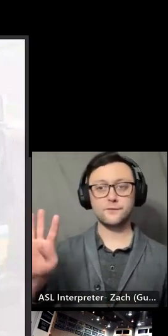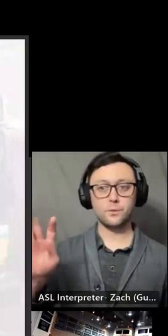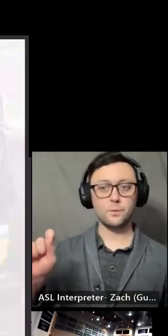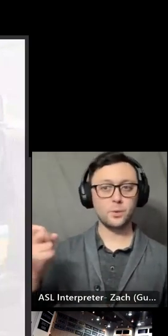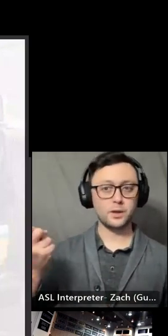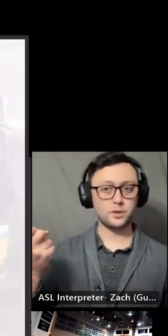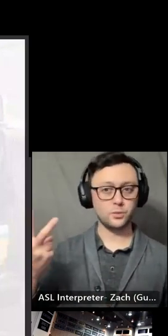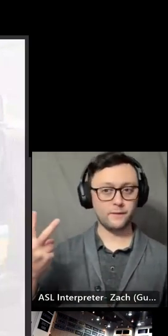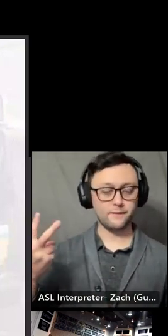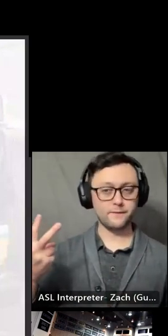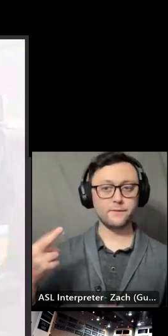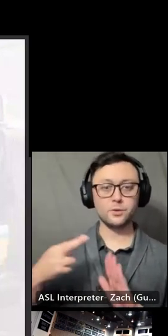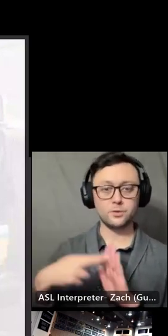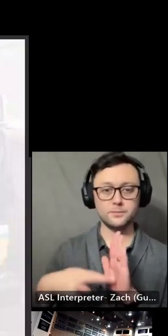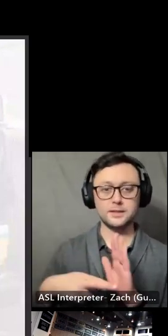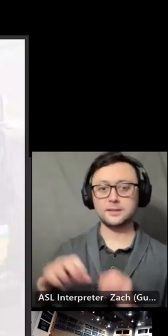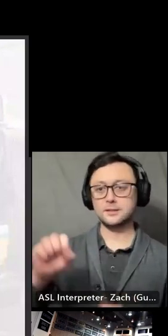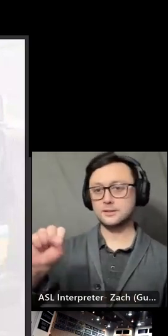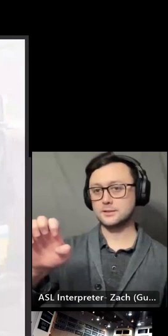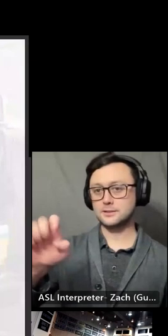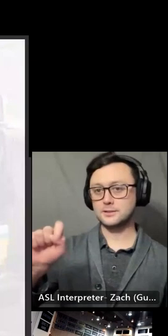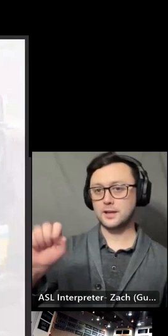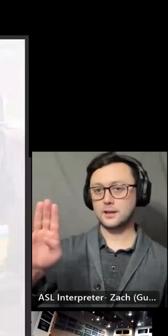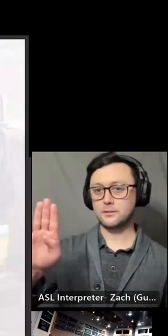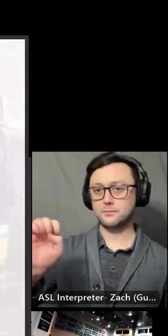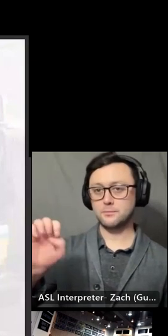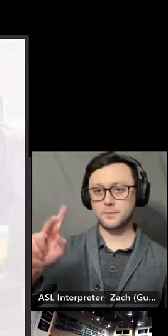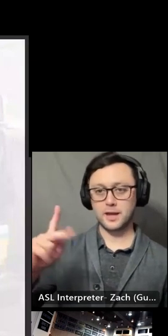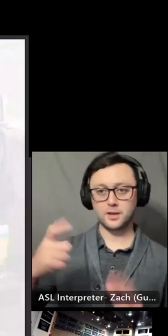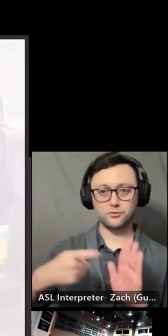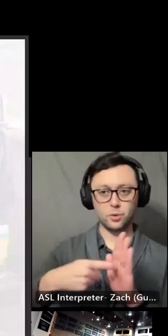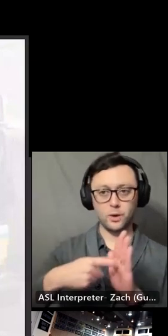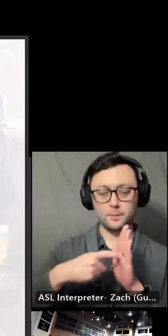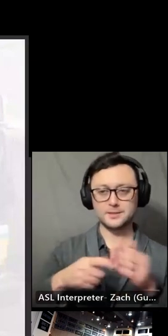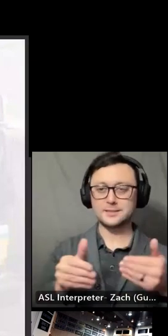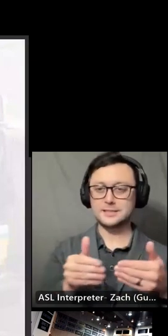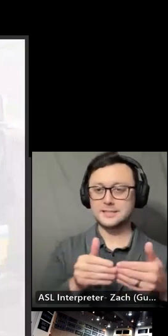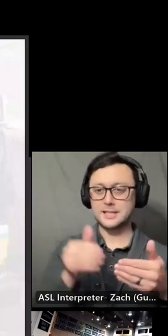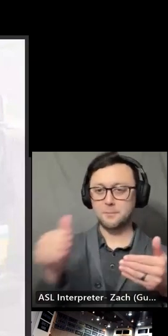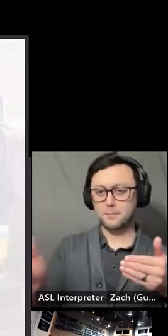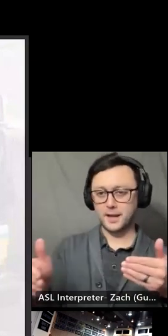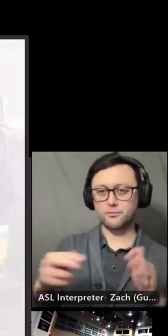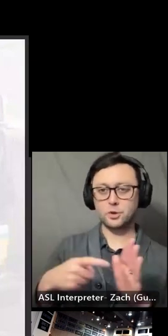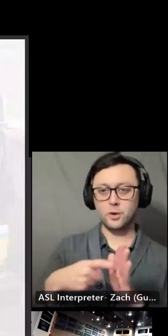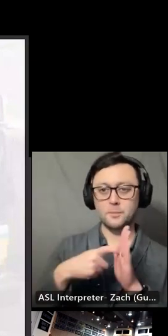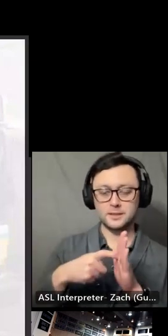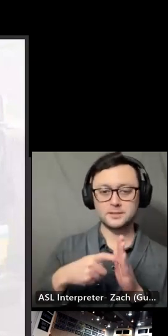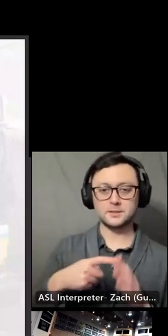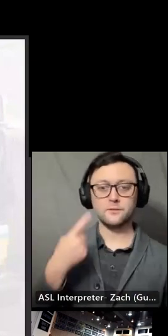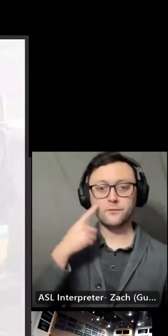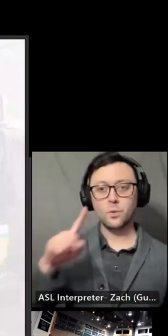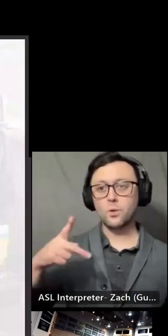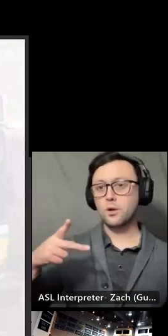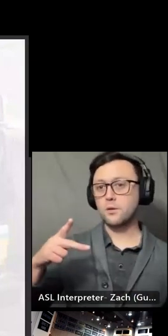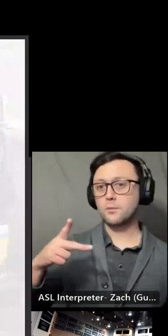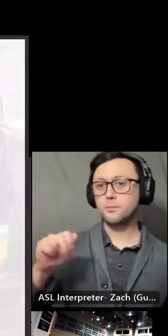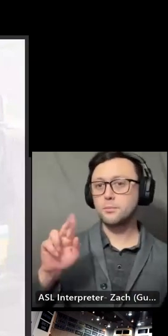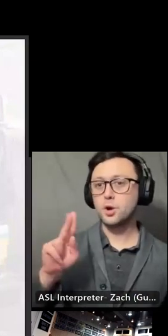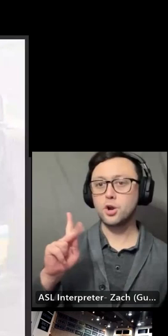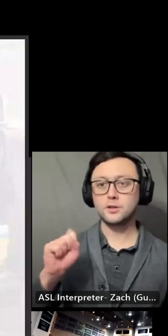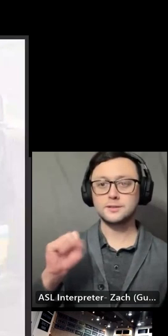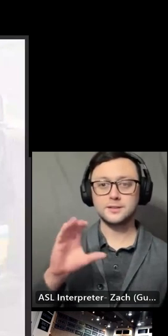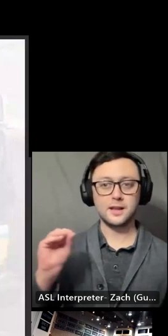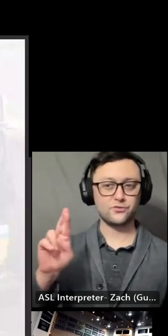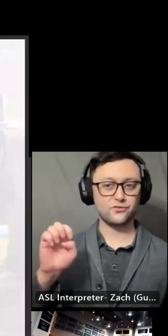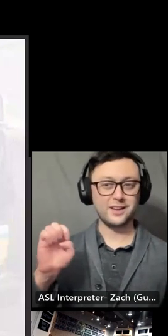7-4.12 setback requirements of the Parks and Rec. Oh, here, I can give it to you. But you